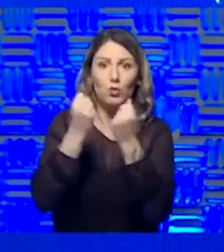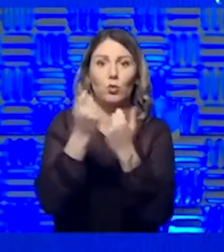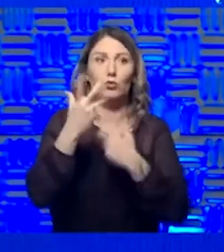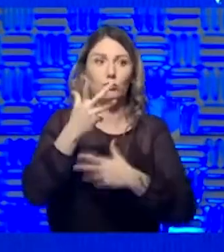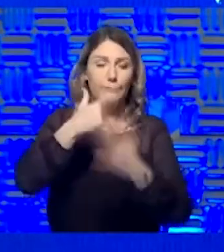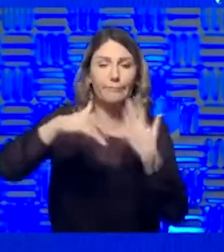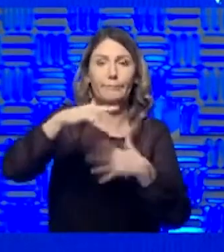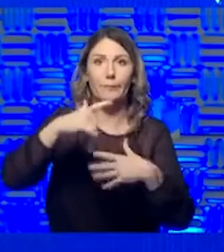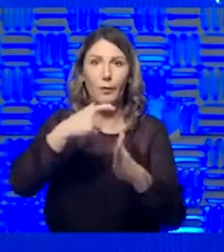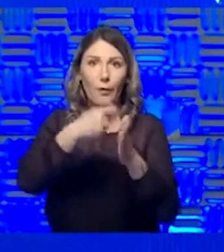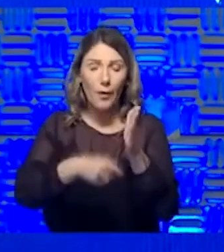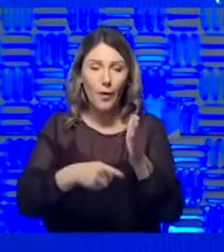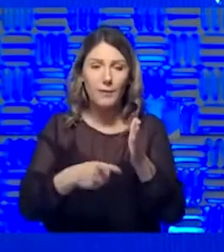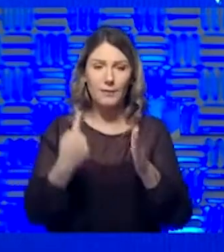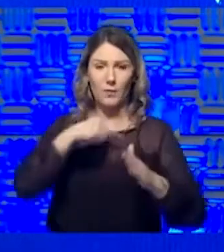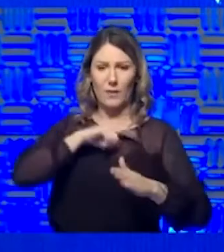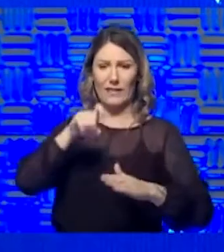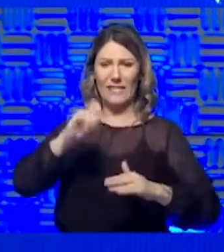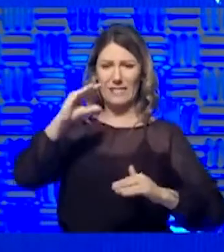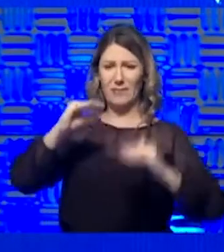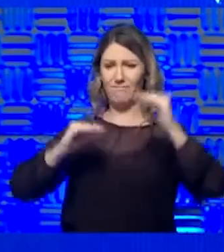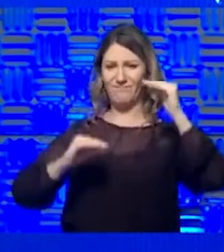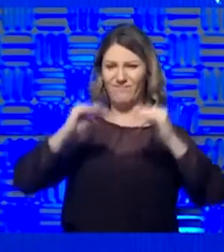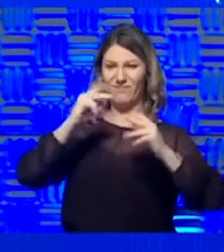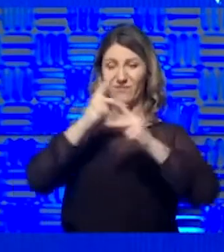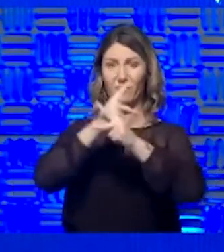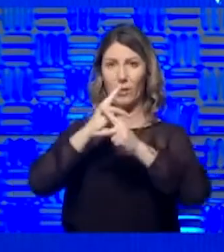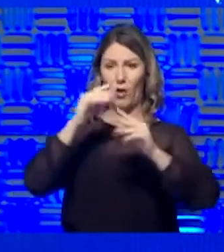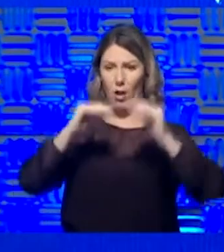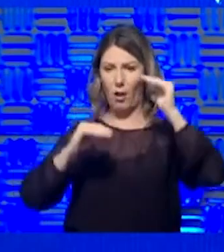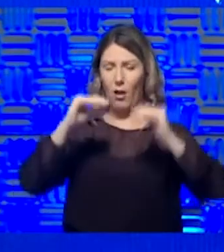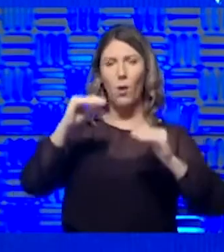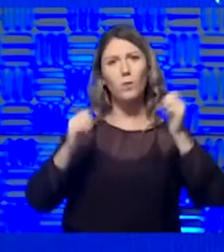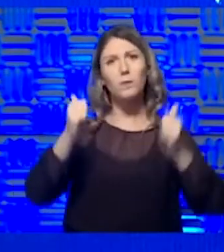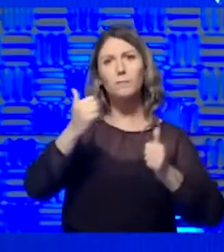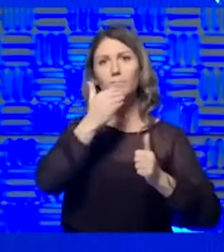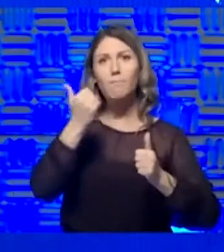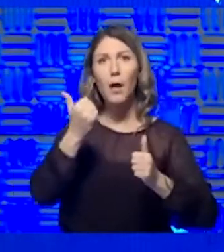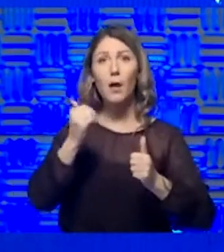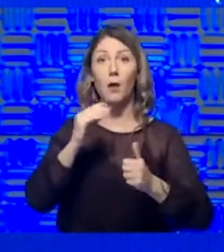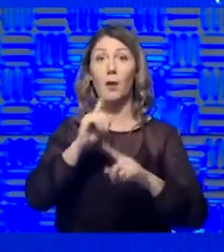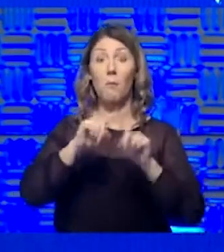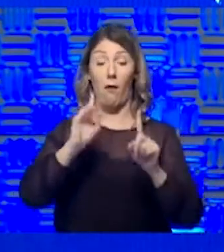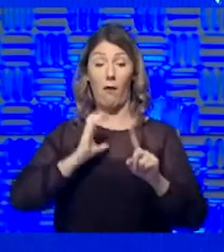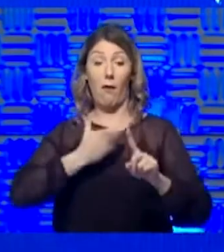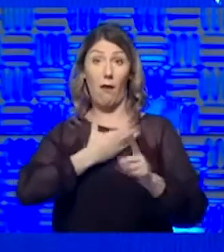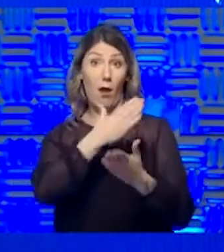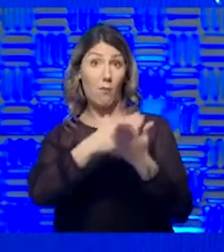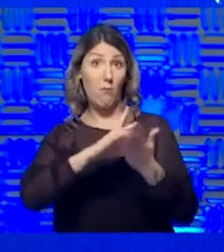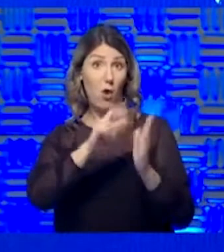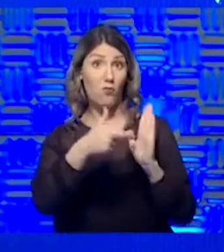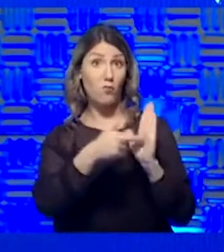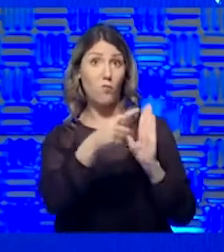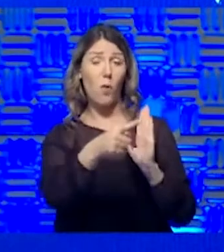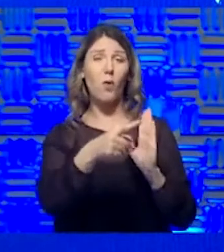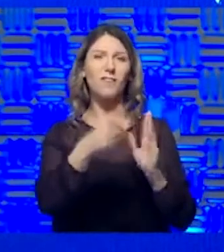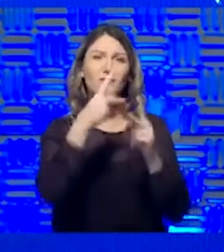politically are going to have to weigh. But our job is to help with the healthcare side of that, and that's what we'll continue to do.